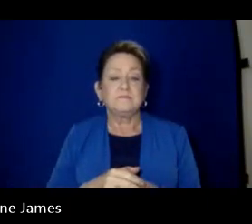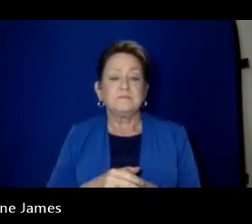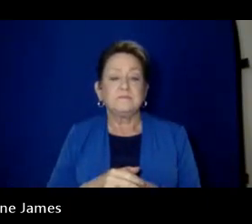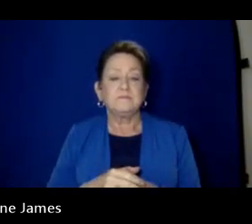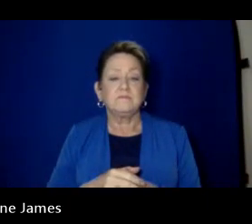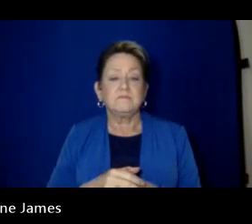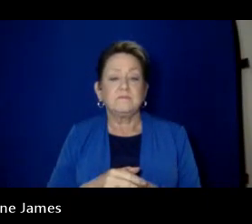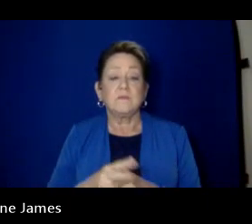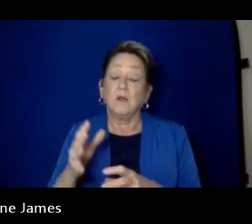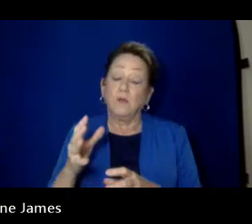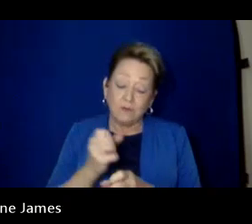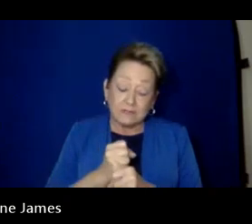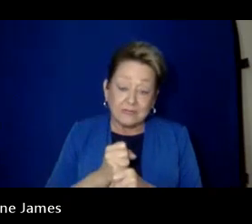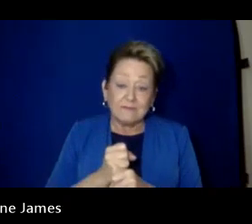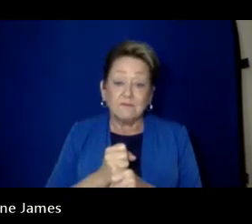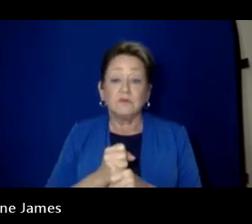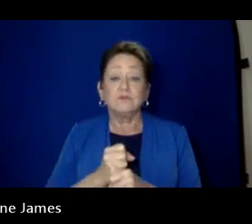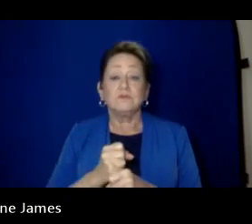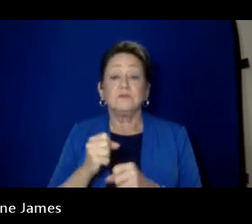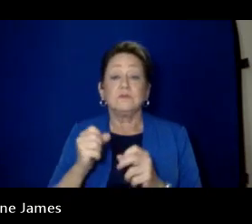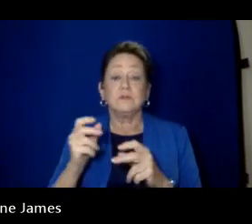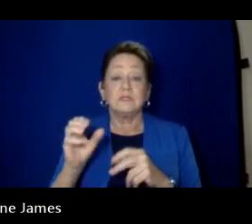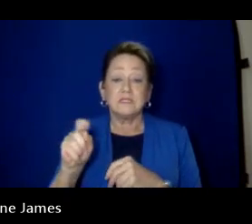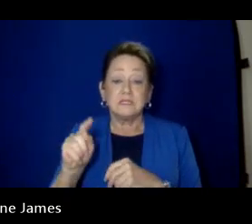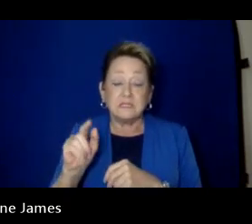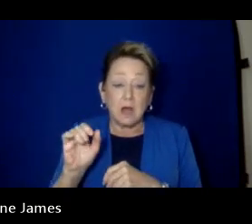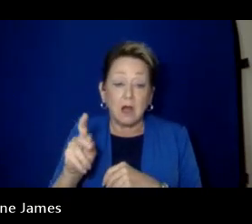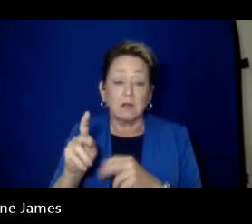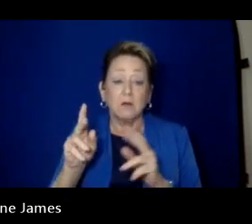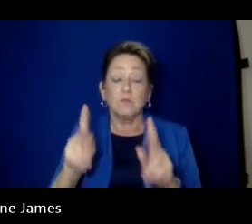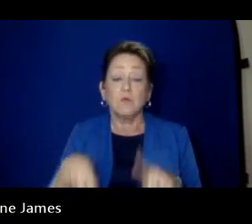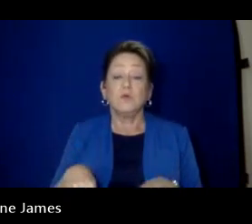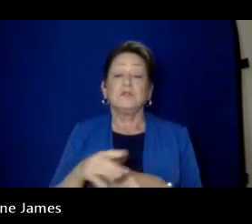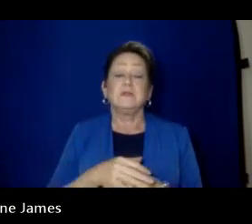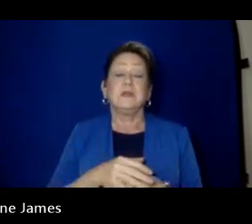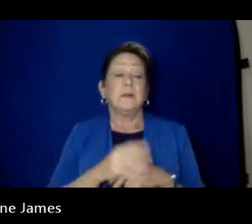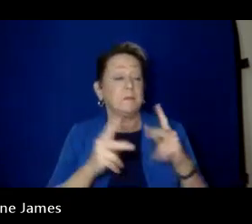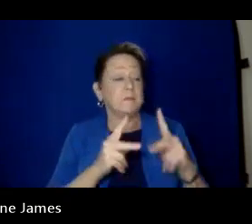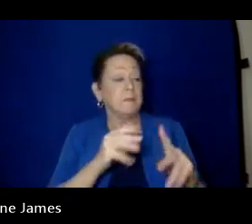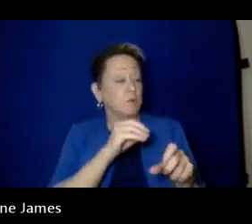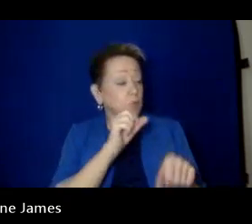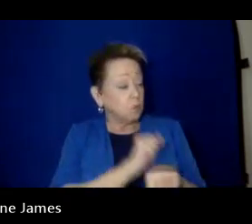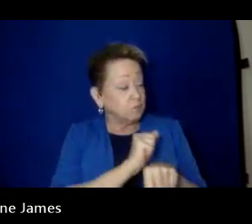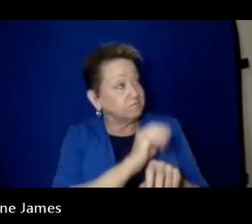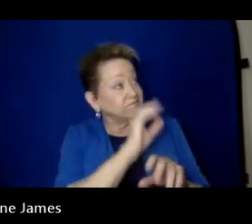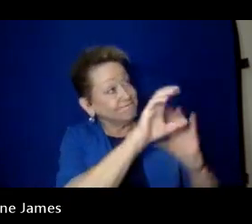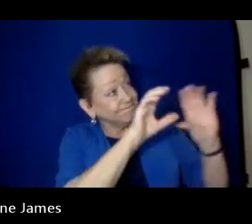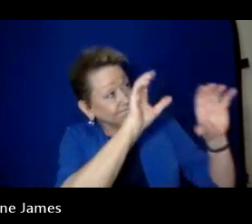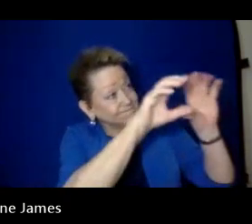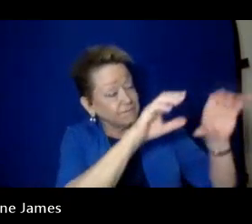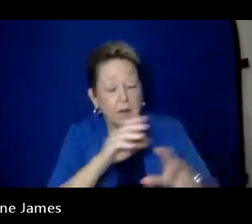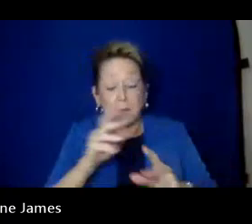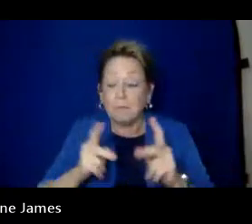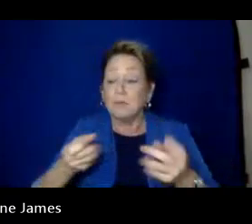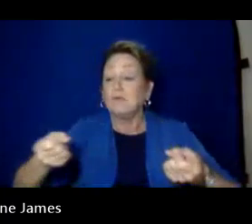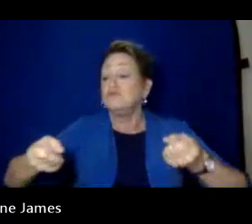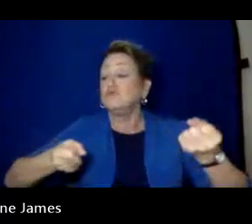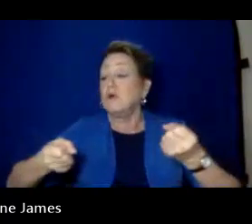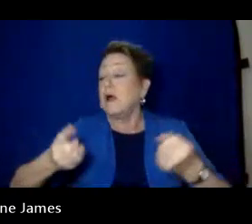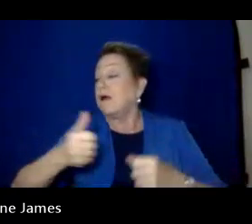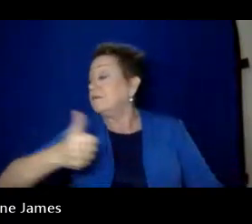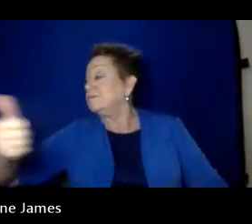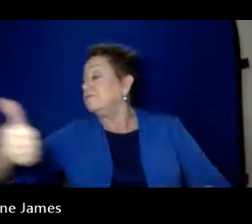include receivers, stock persons, material delivery persons, storeroom supervisors, assistant manager of inventory, and